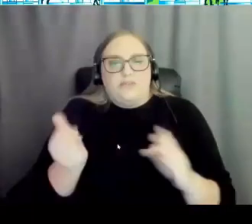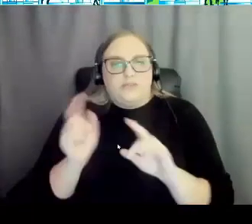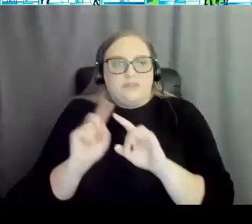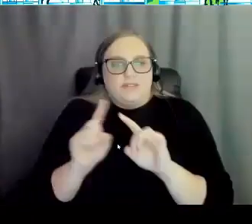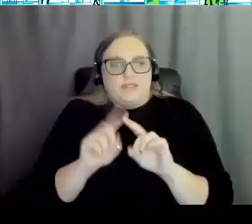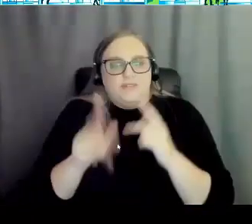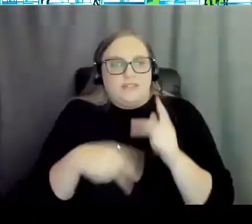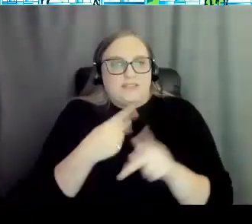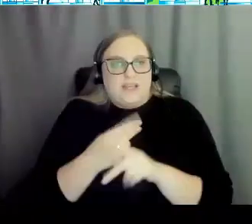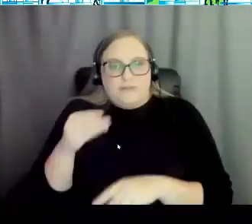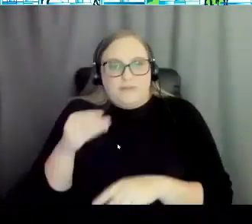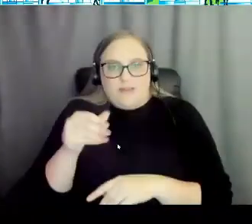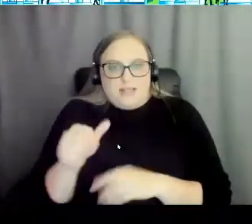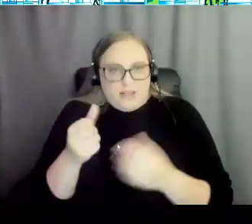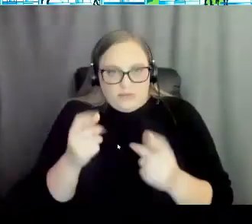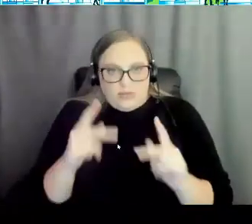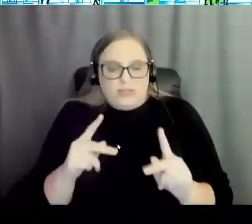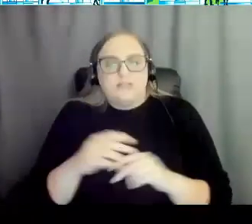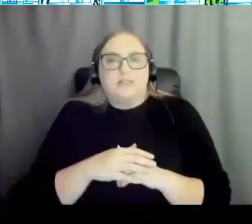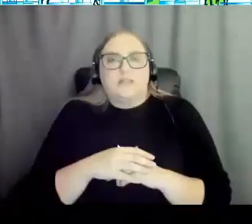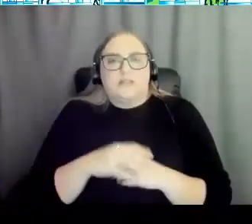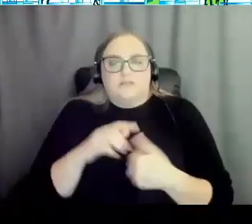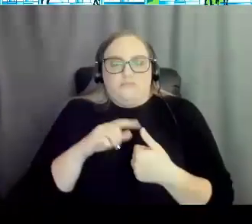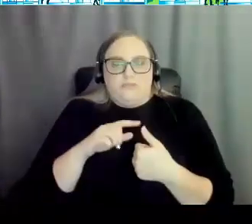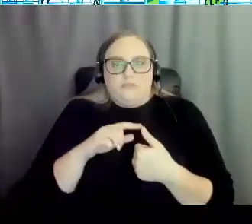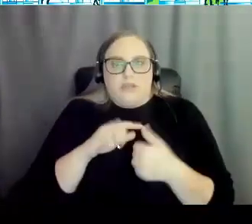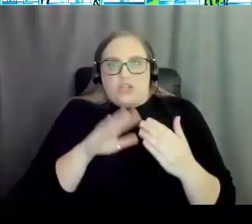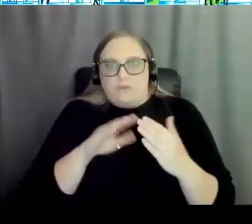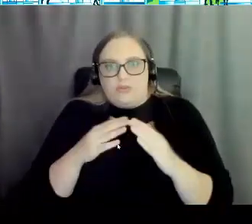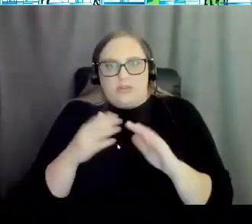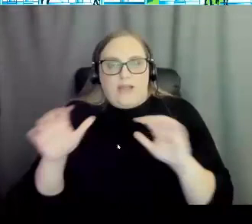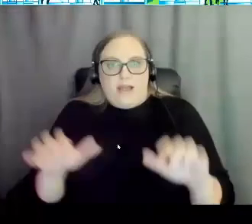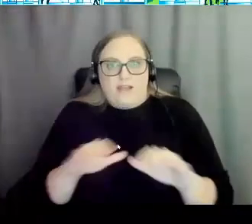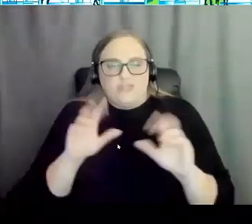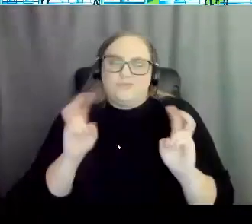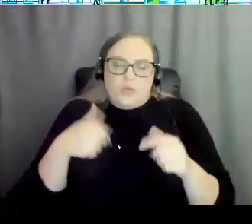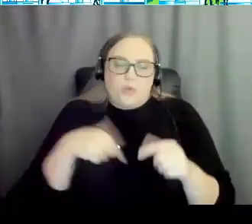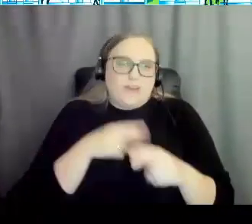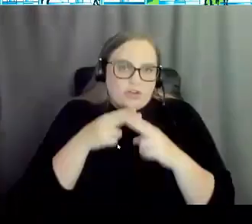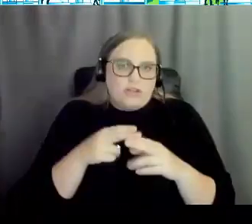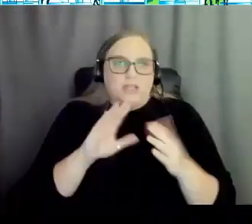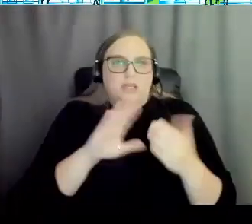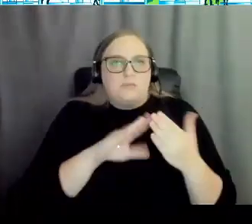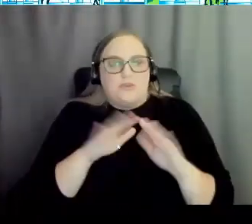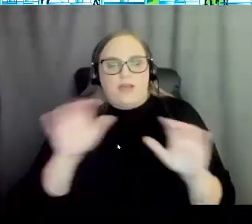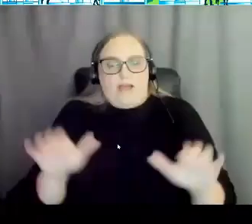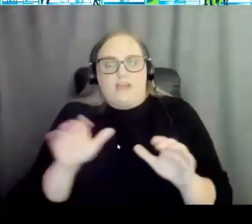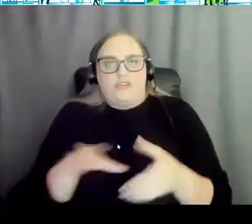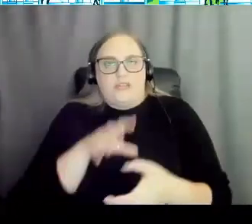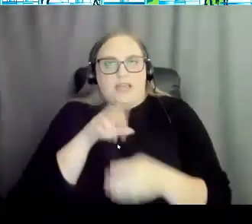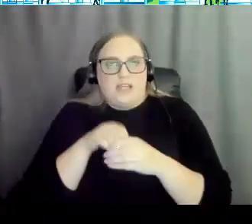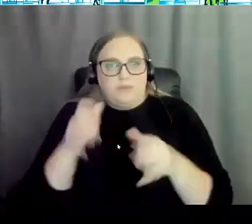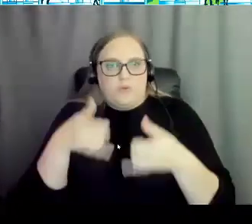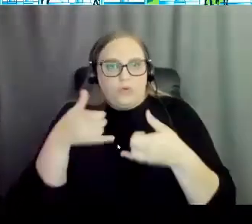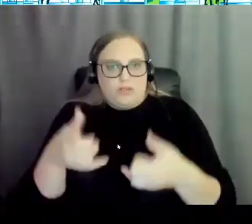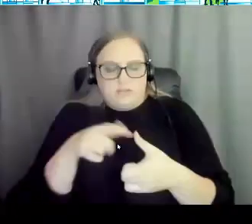funding opportunities. The one is a community action. We're calling community action and engagement awards,